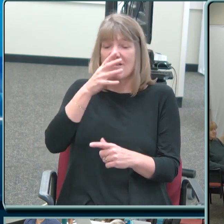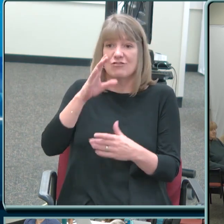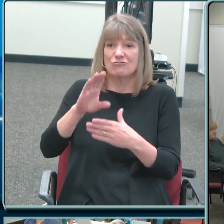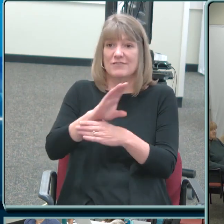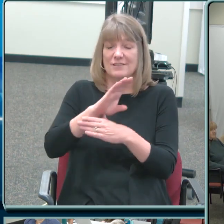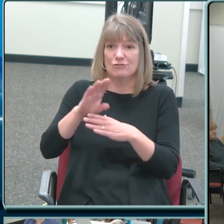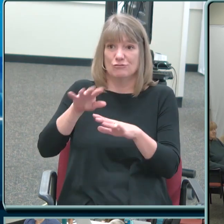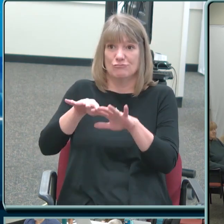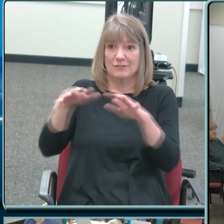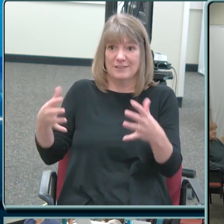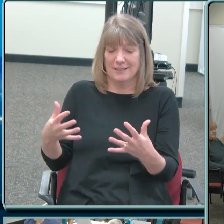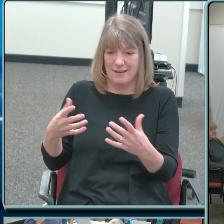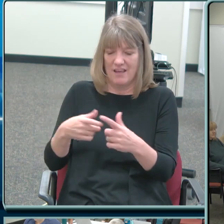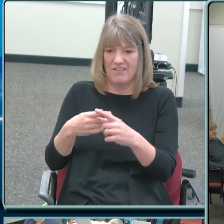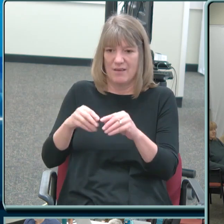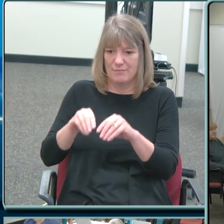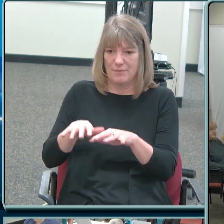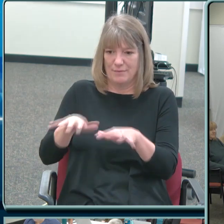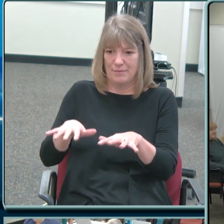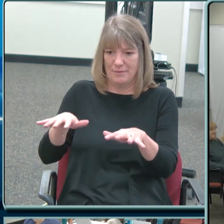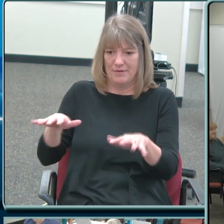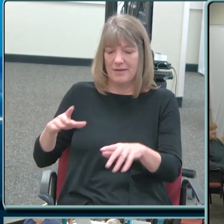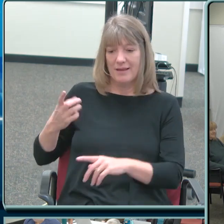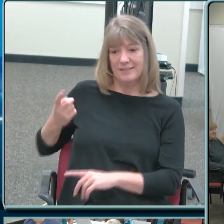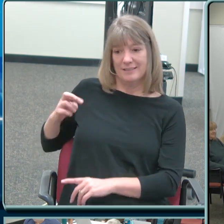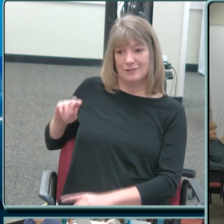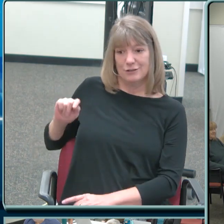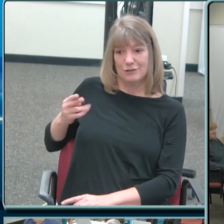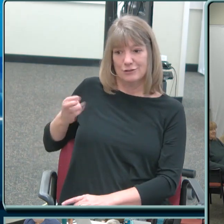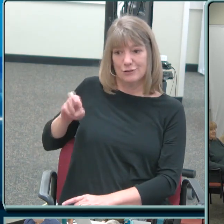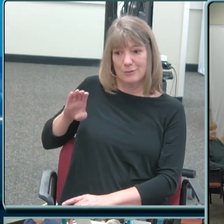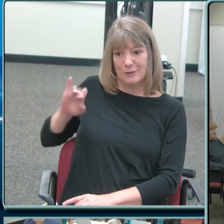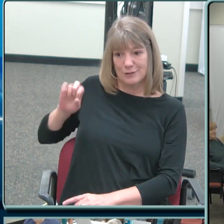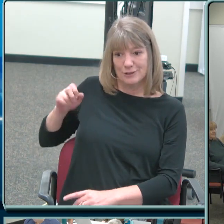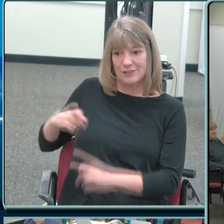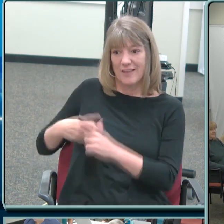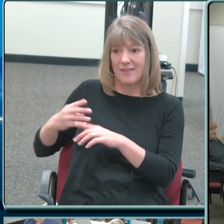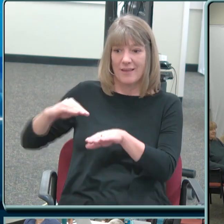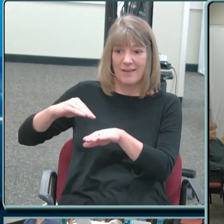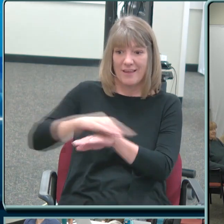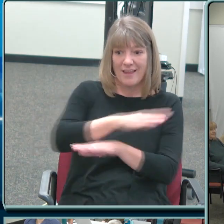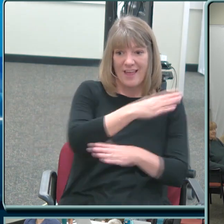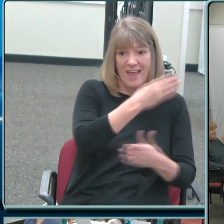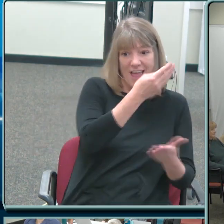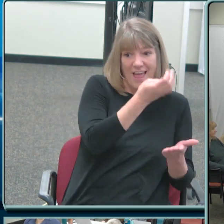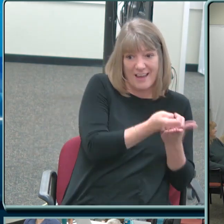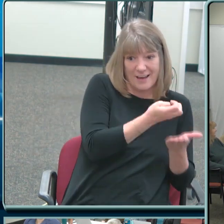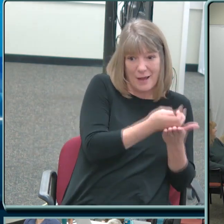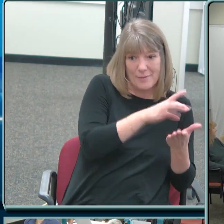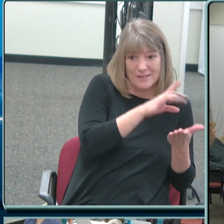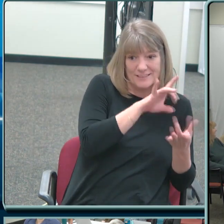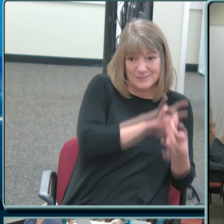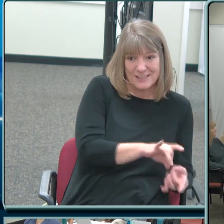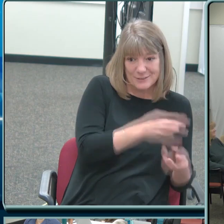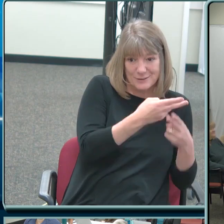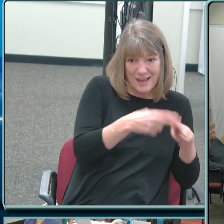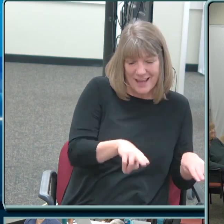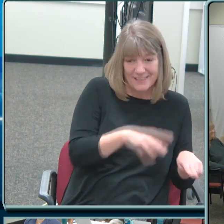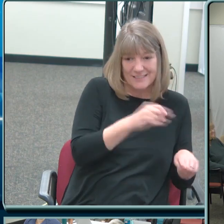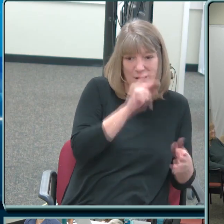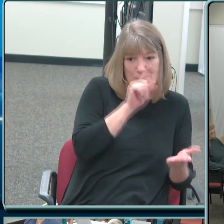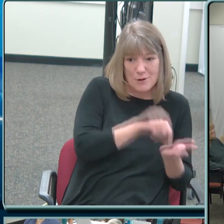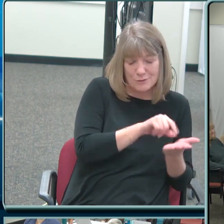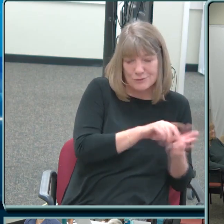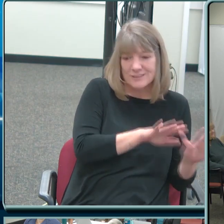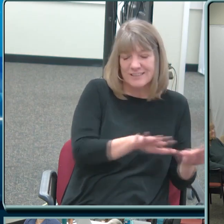end up having a spillover, I guess, Dr. Turbush, into the economics of poultry and eggs and so forth. And so I'm not